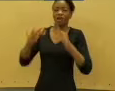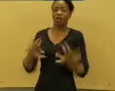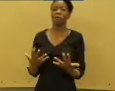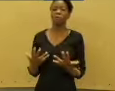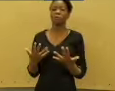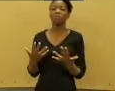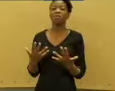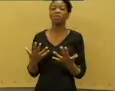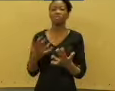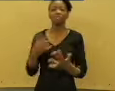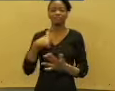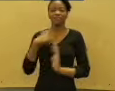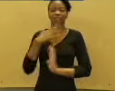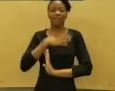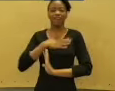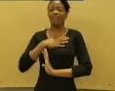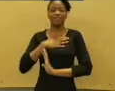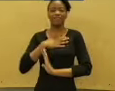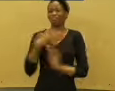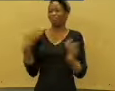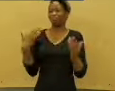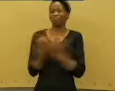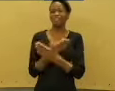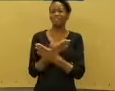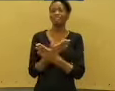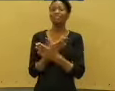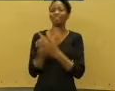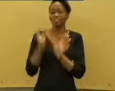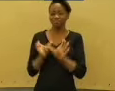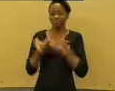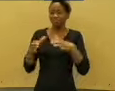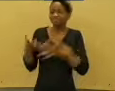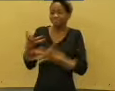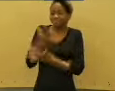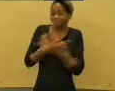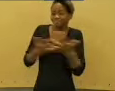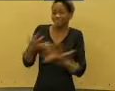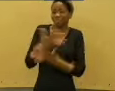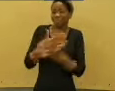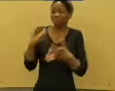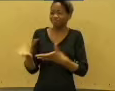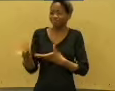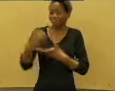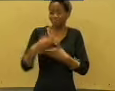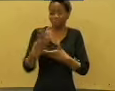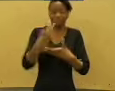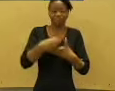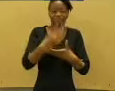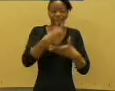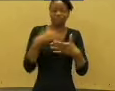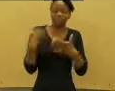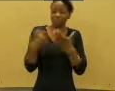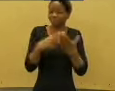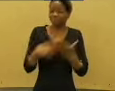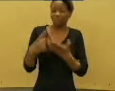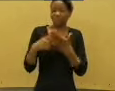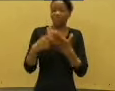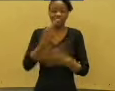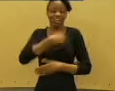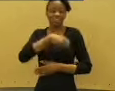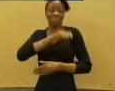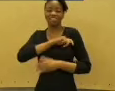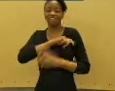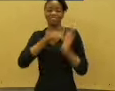things that I feel like has been missing, that kind of intersectional, inclusive discussion around the trans protocol in other